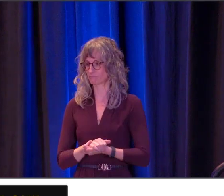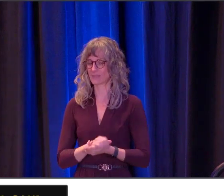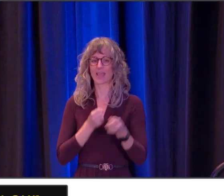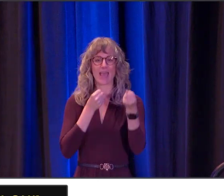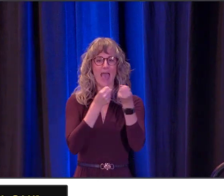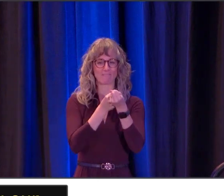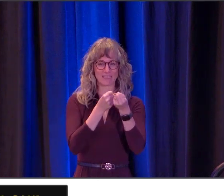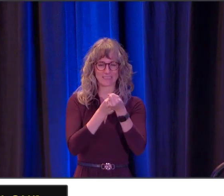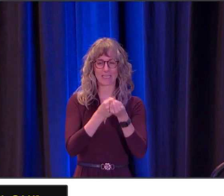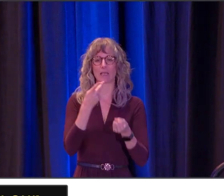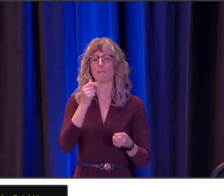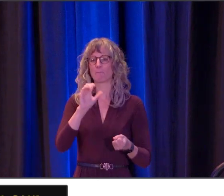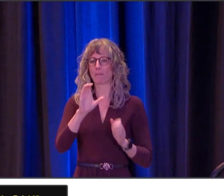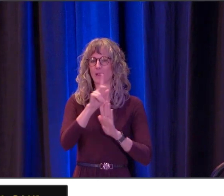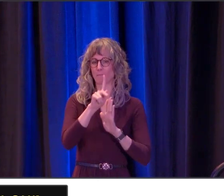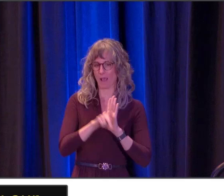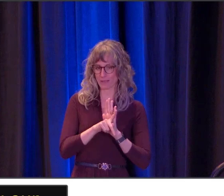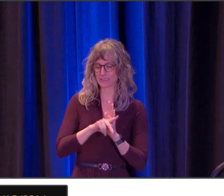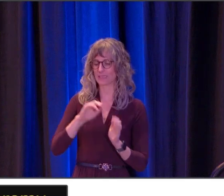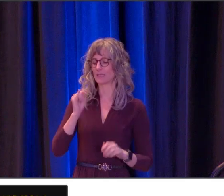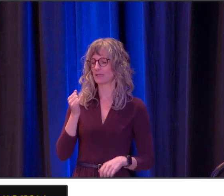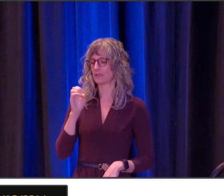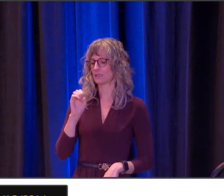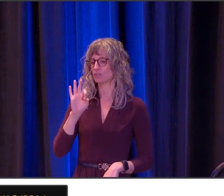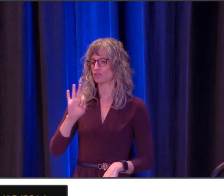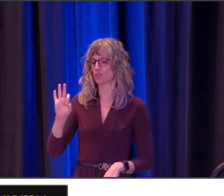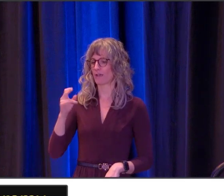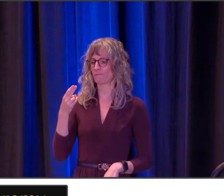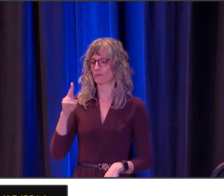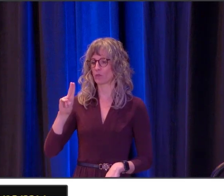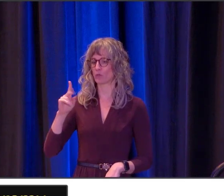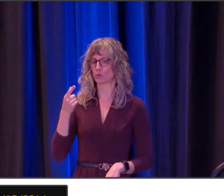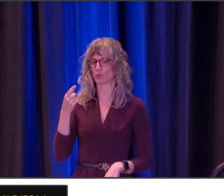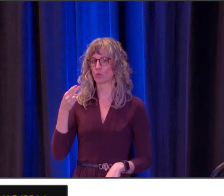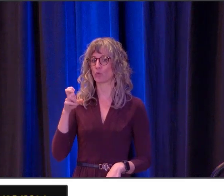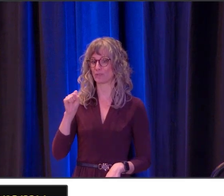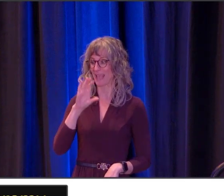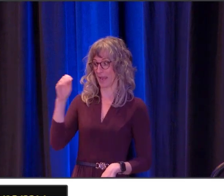Advocacy and Public Policy, as I mentioned, chaired by Jeff Hughes and myself.